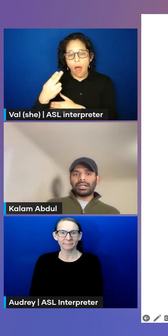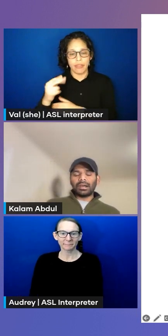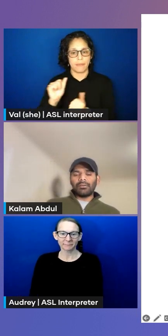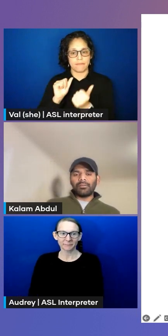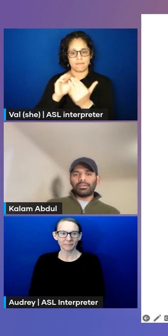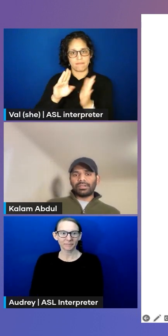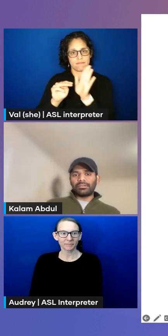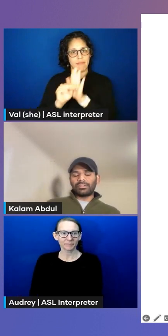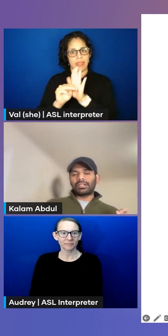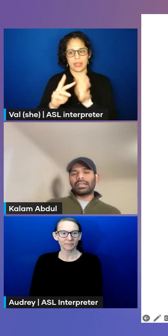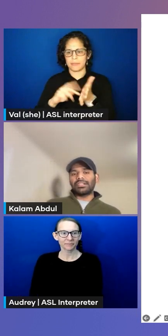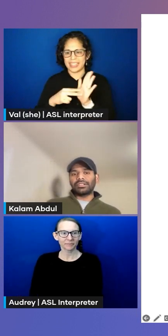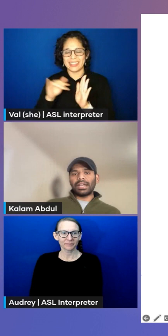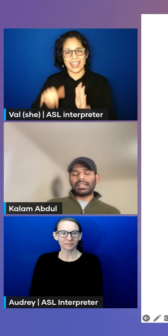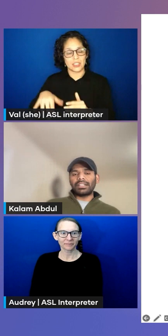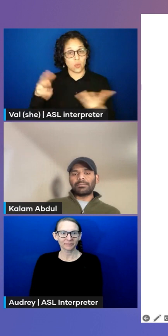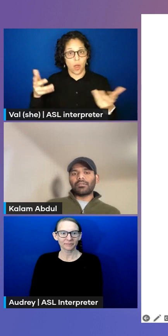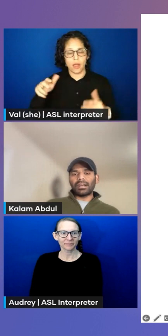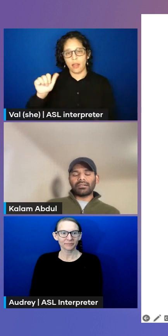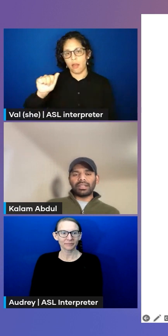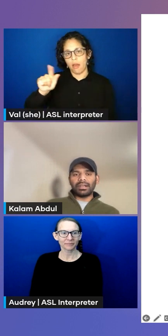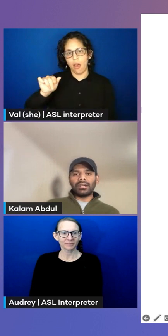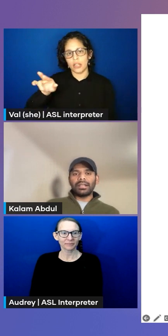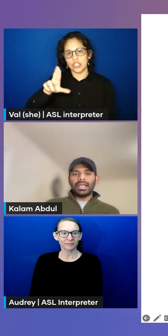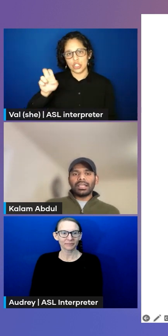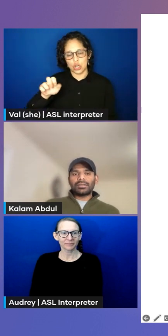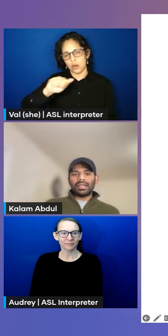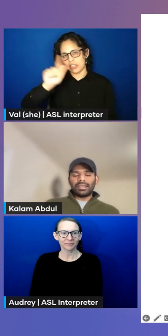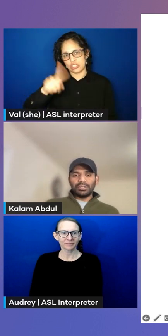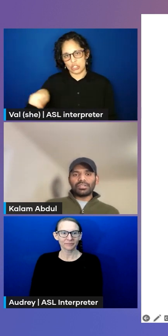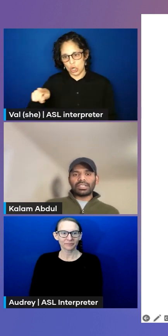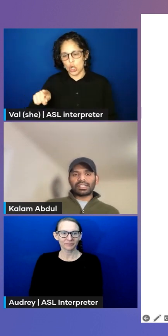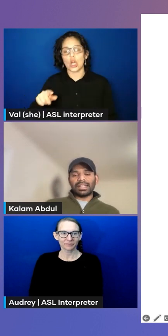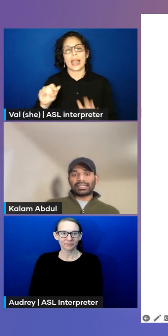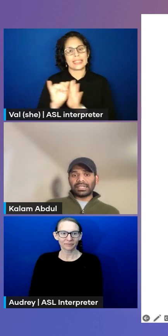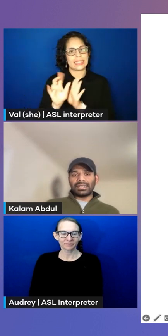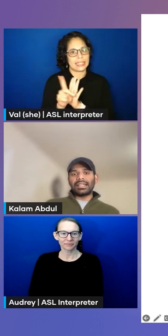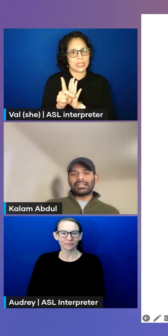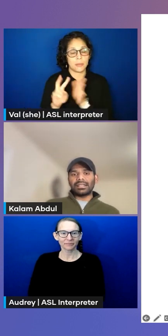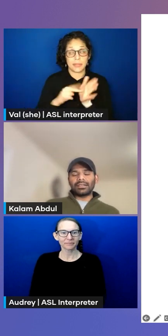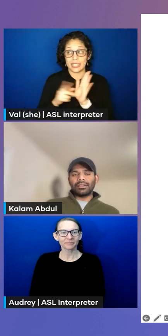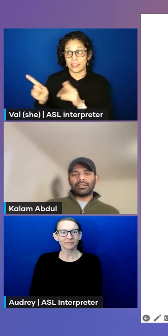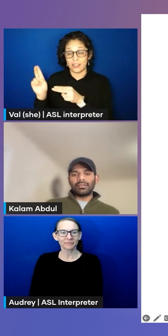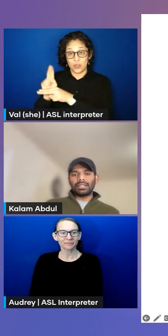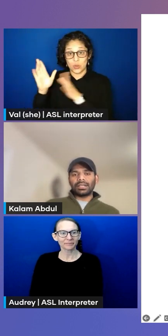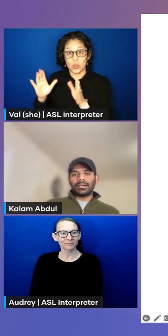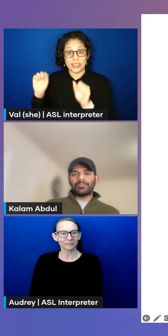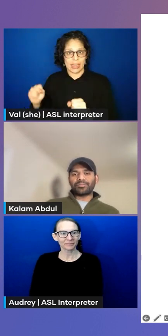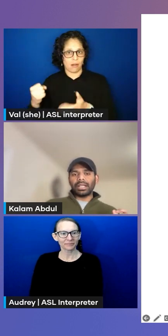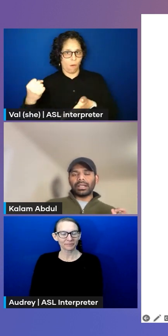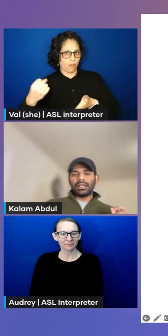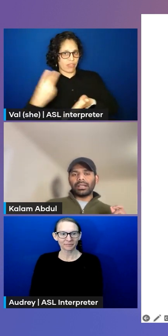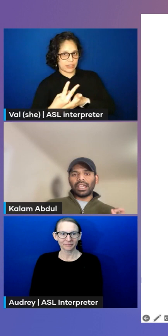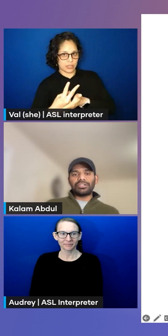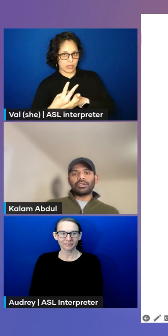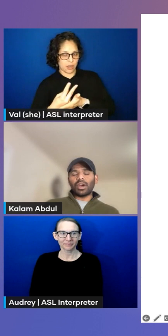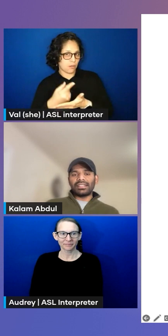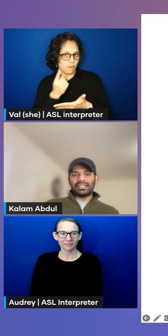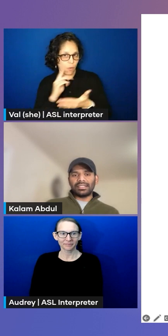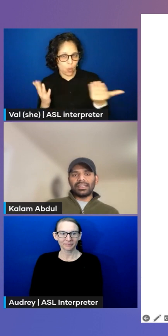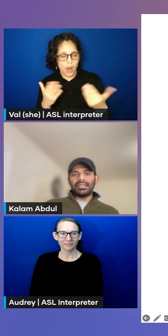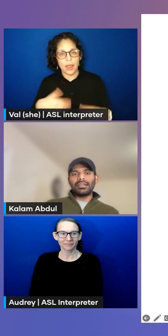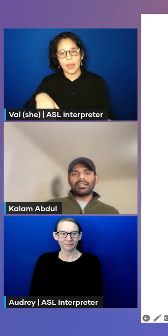Azure. We took the Azure identity provider here, so that users can authenticate to the